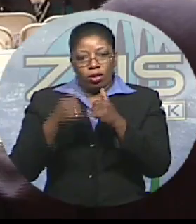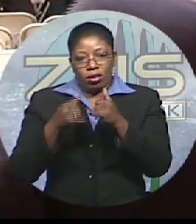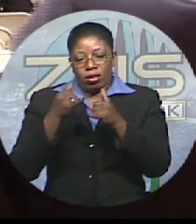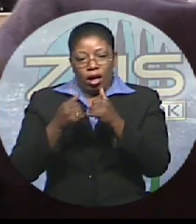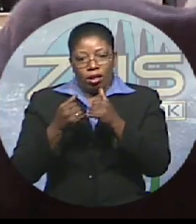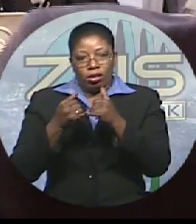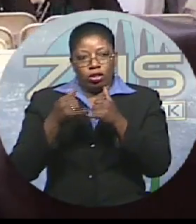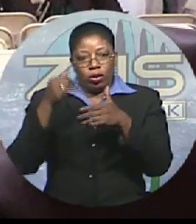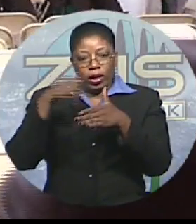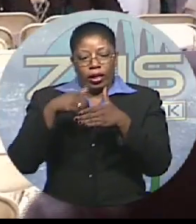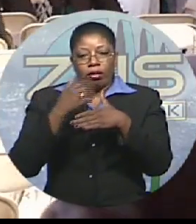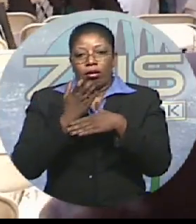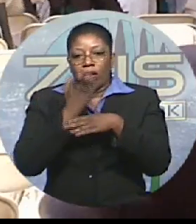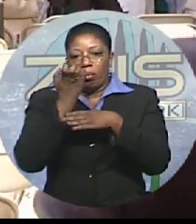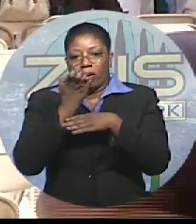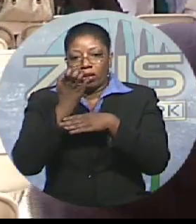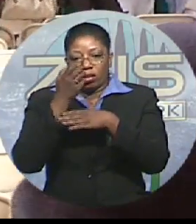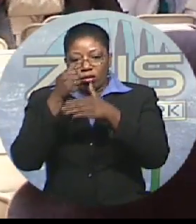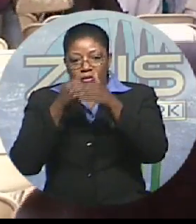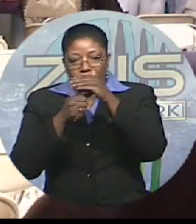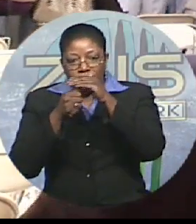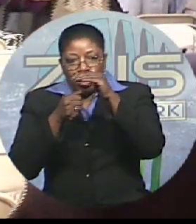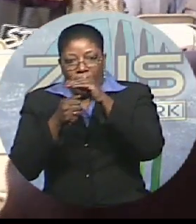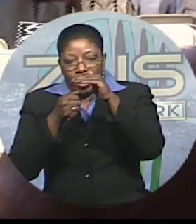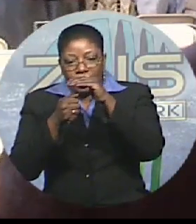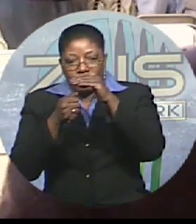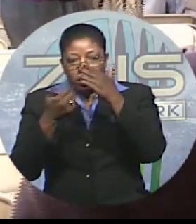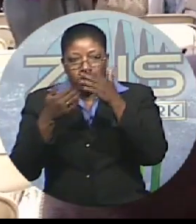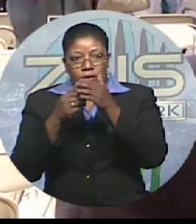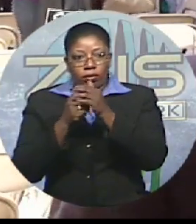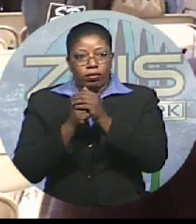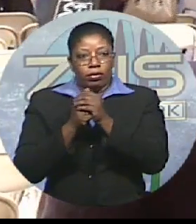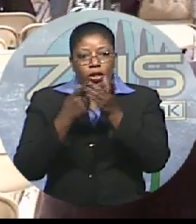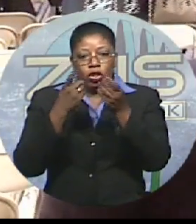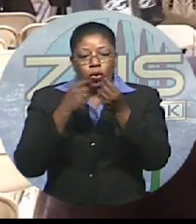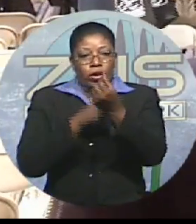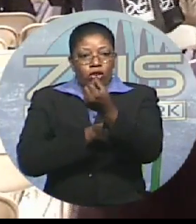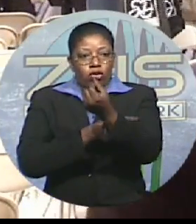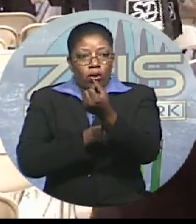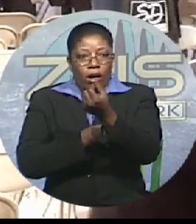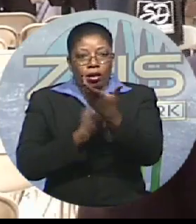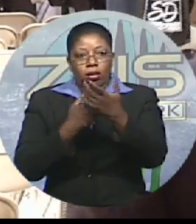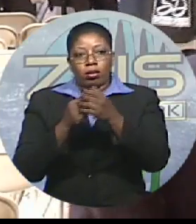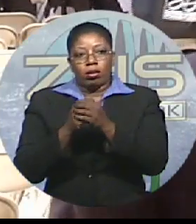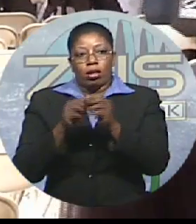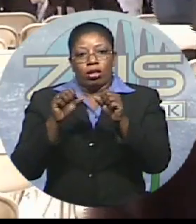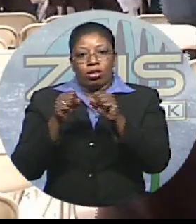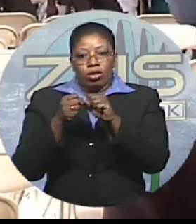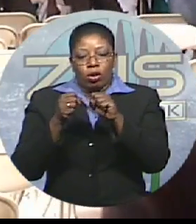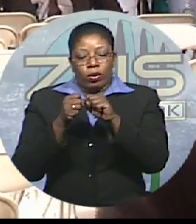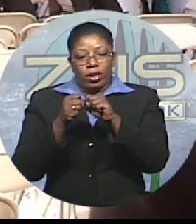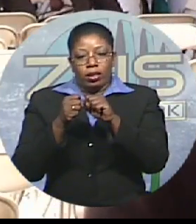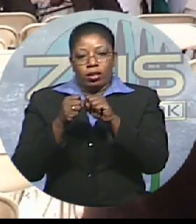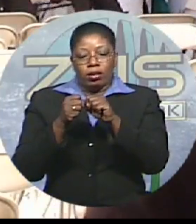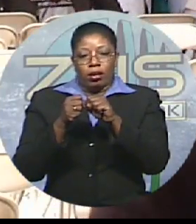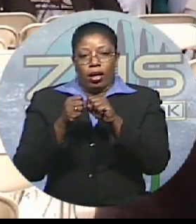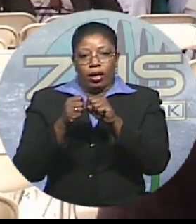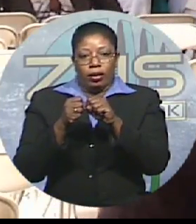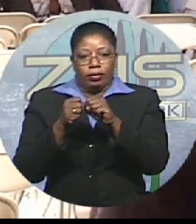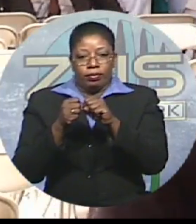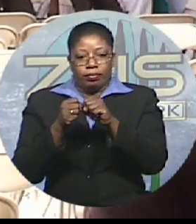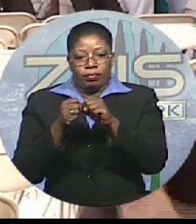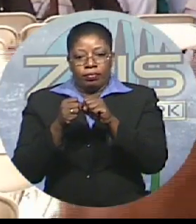crouched down in some bush somewhere, hiding behind an outhouse, doing drugs. And so it's very deceptive